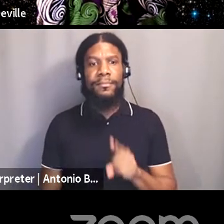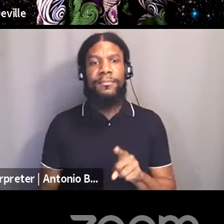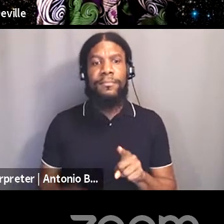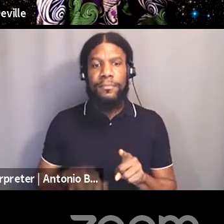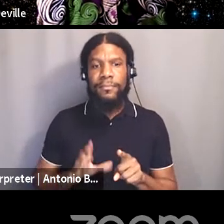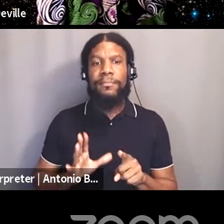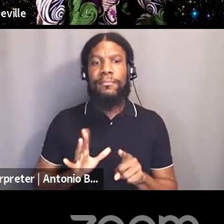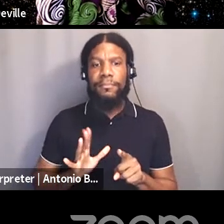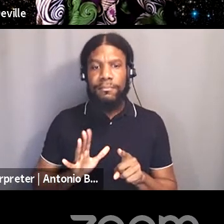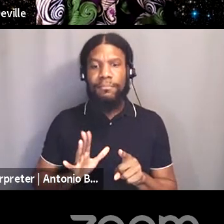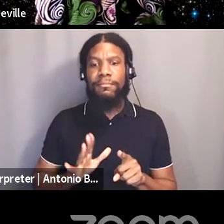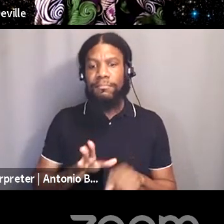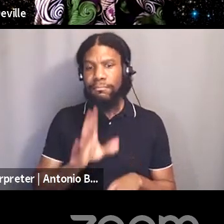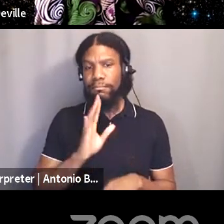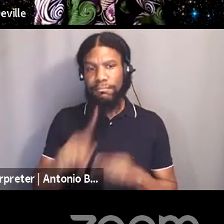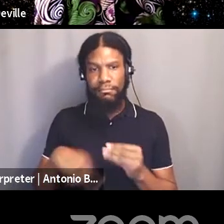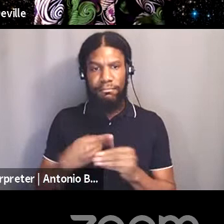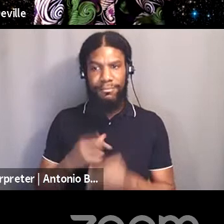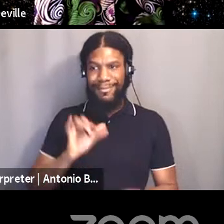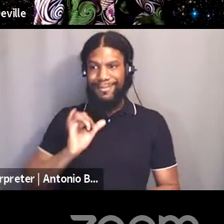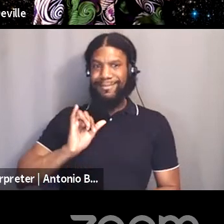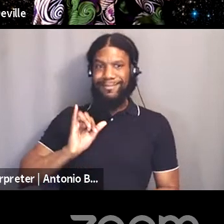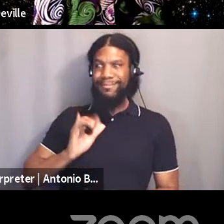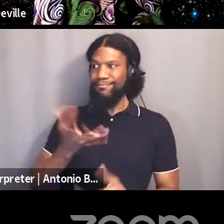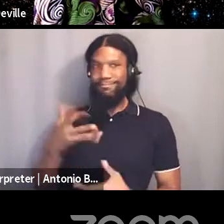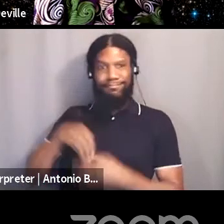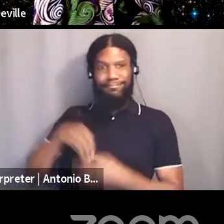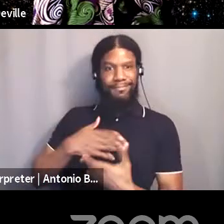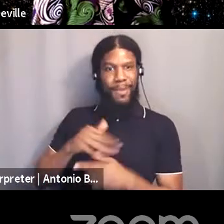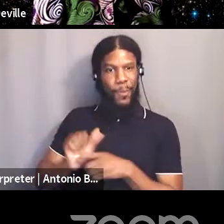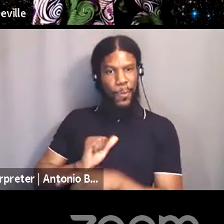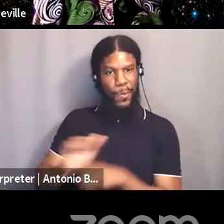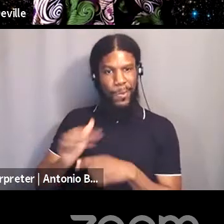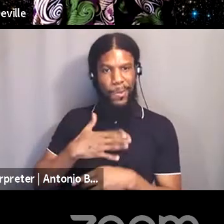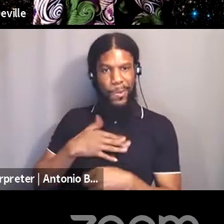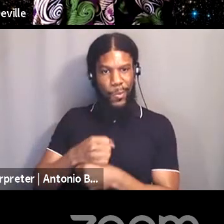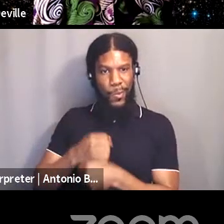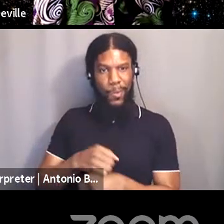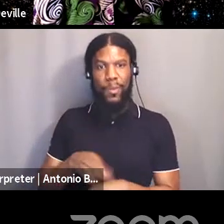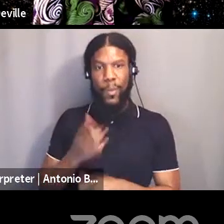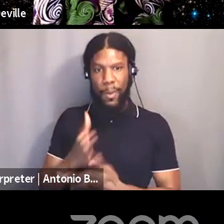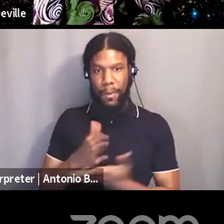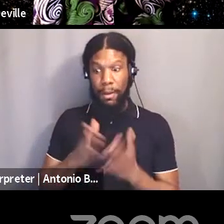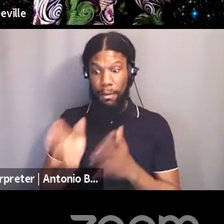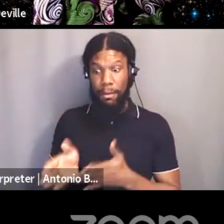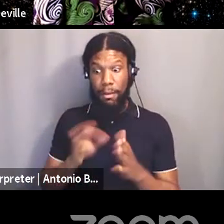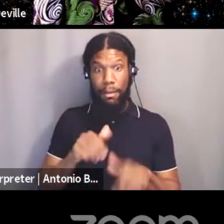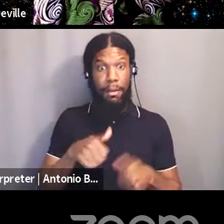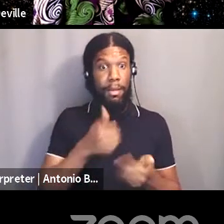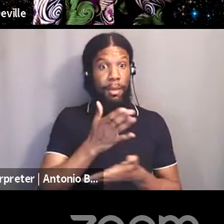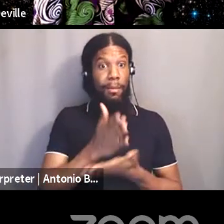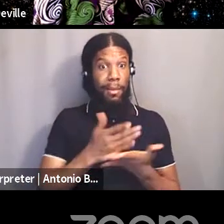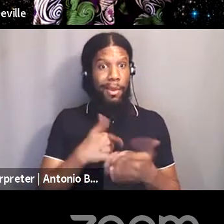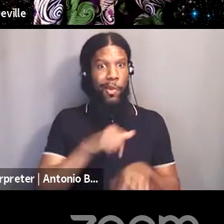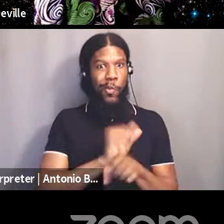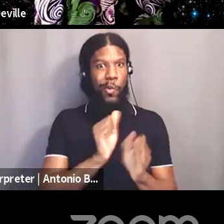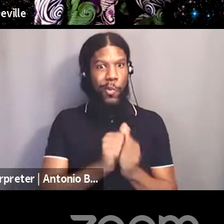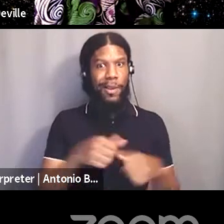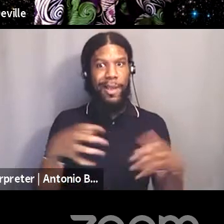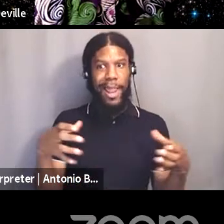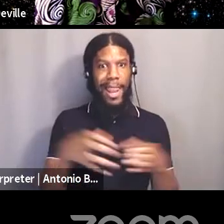that was kind of where it sits in my practice. I mean, the other part of it was that I got to work with Collective Text